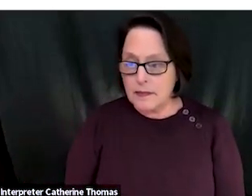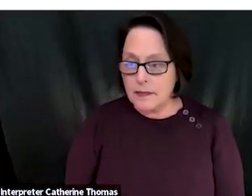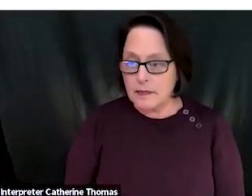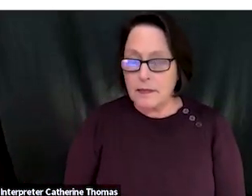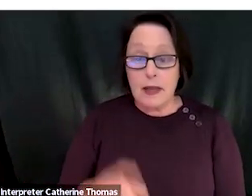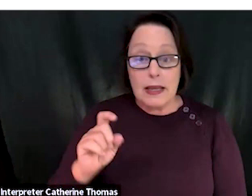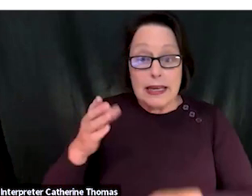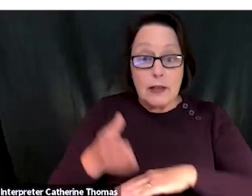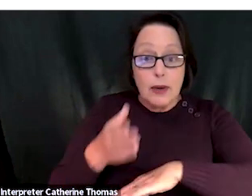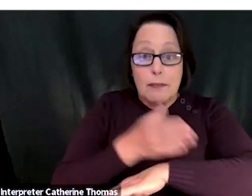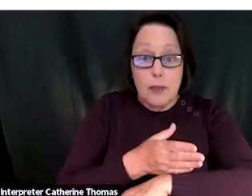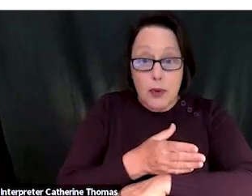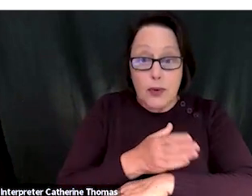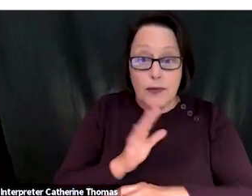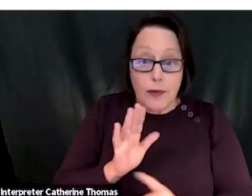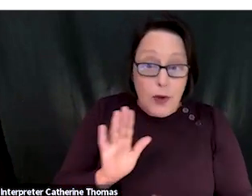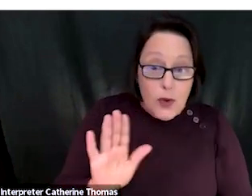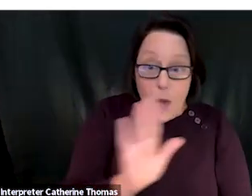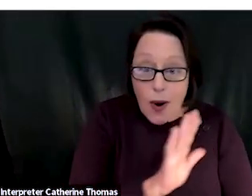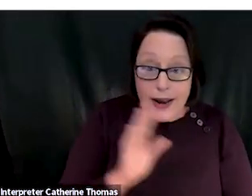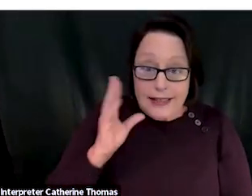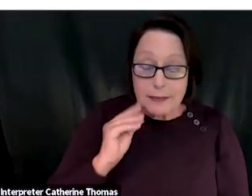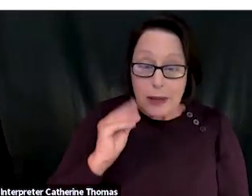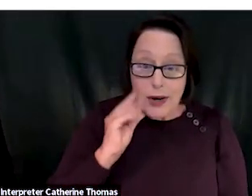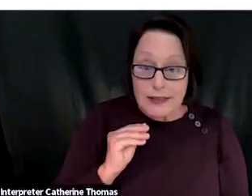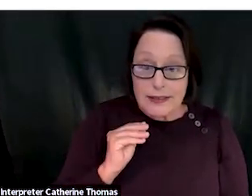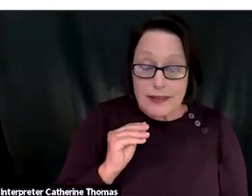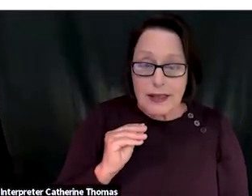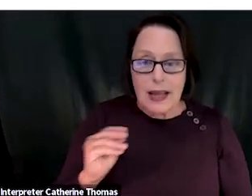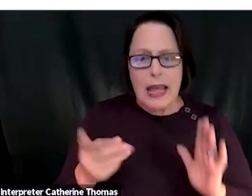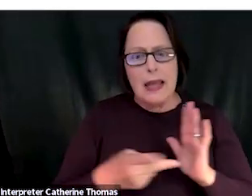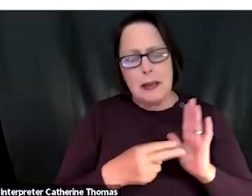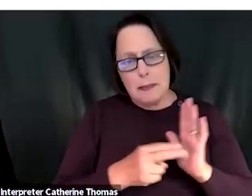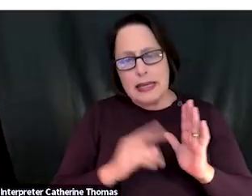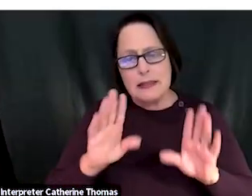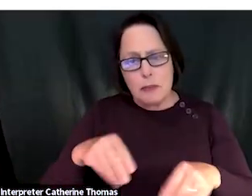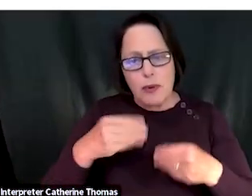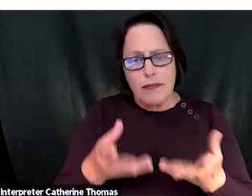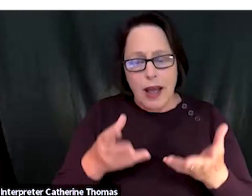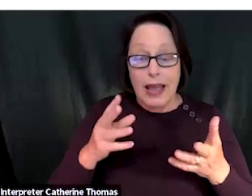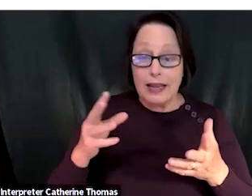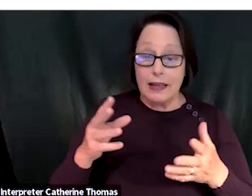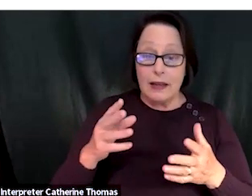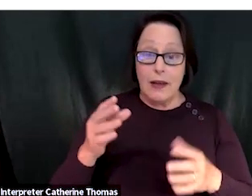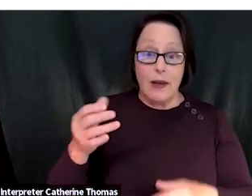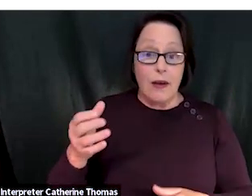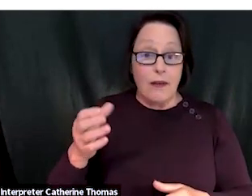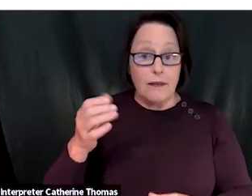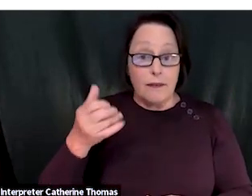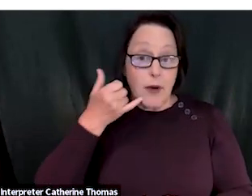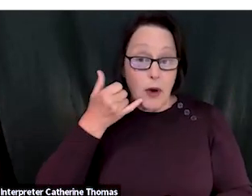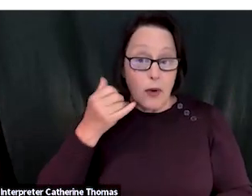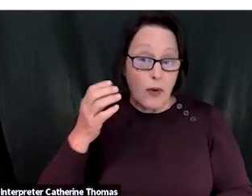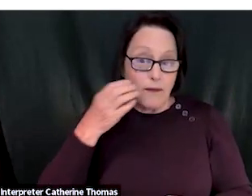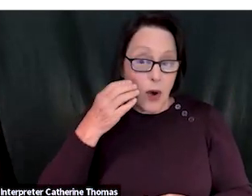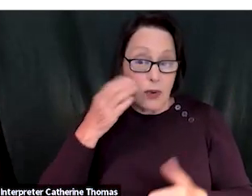Improving your experience. This means provide inclusive phone services so that when members